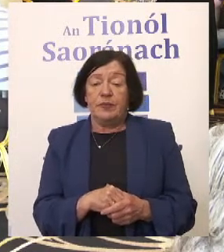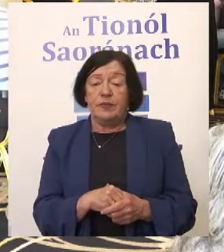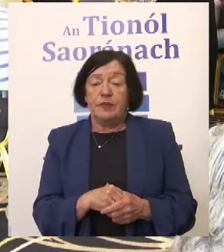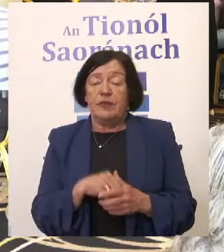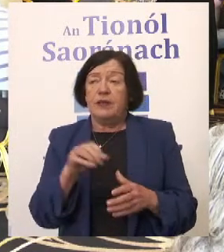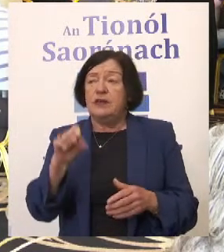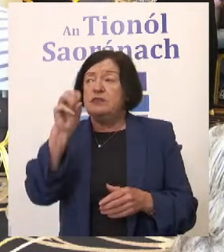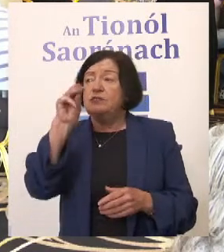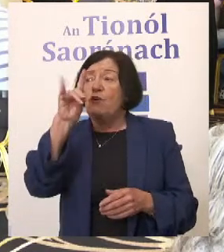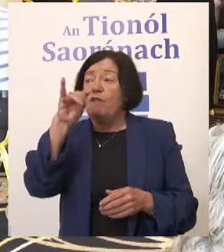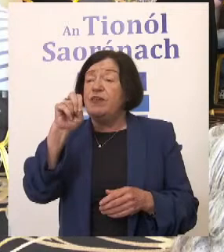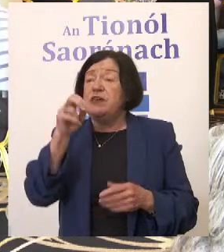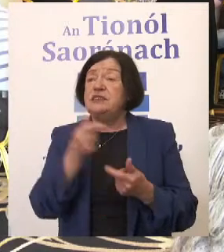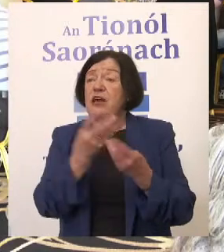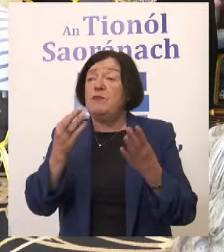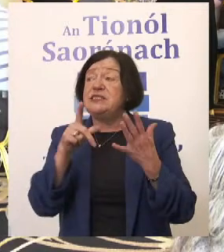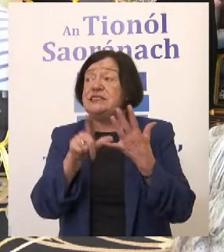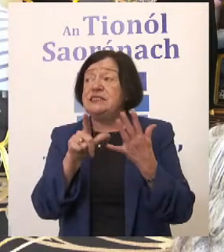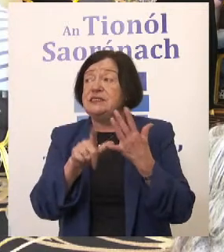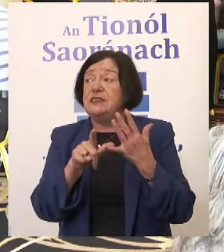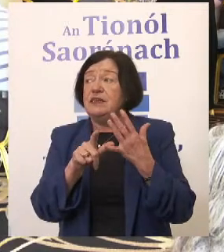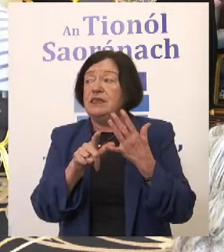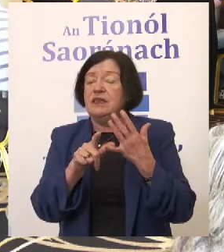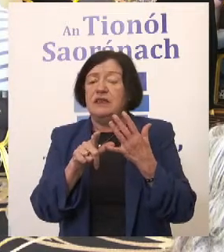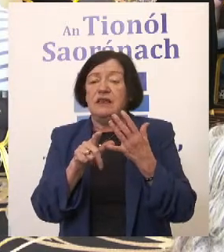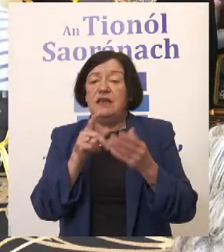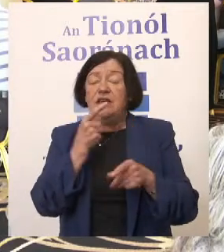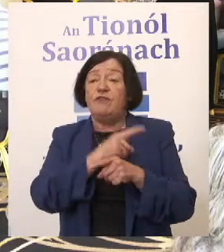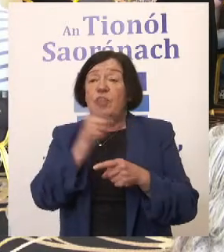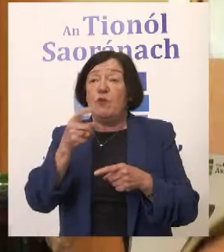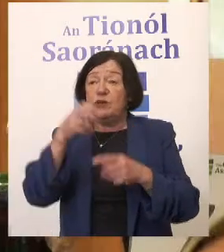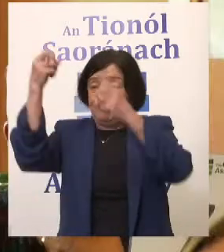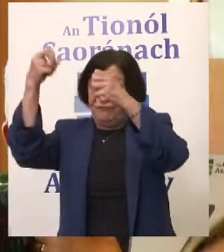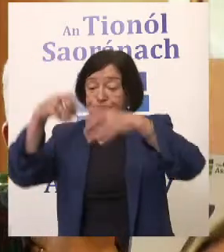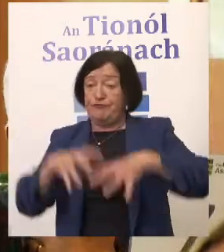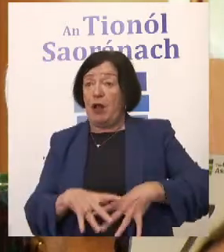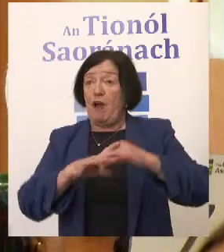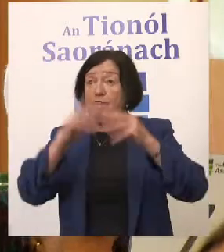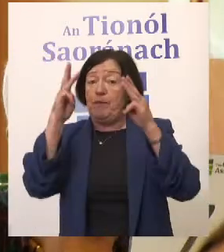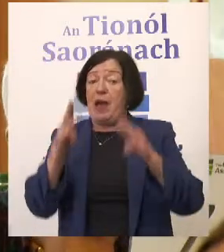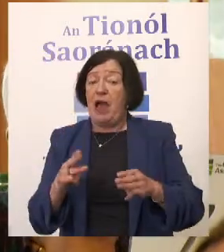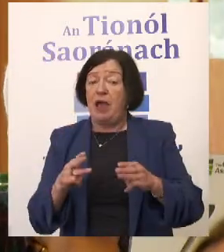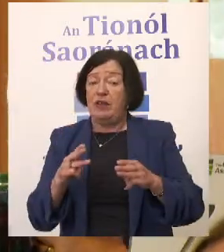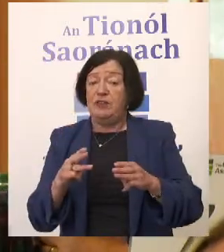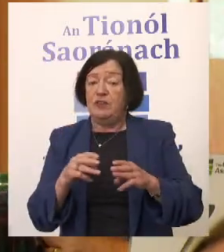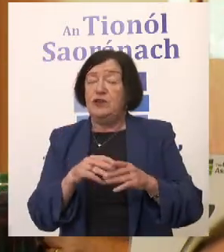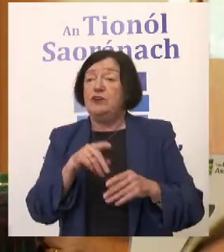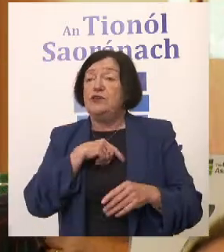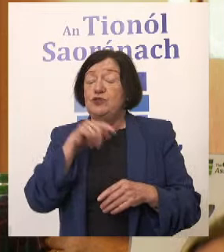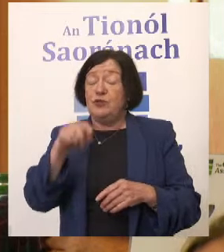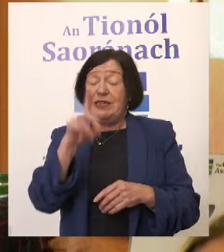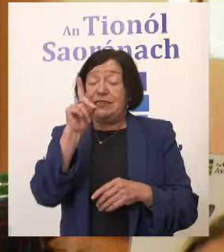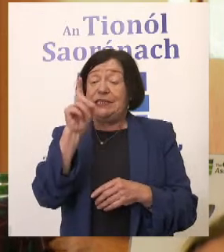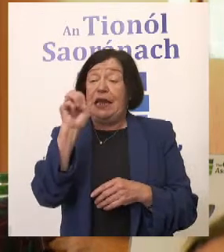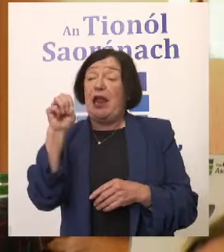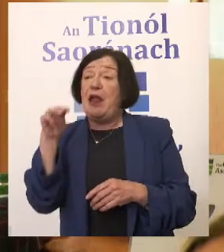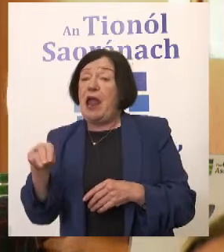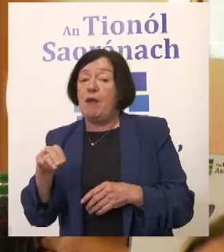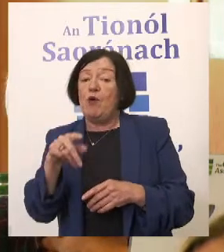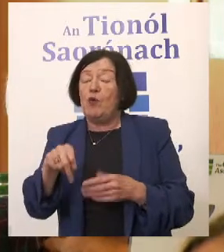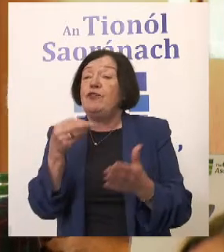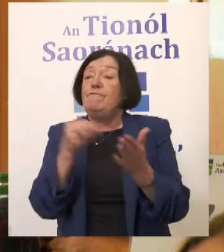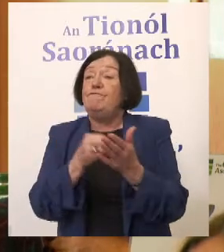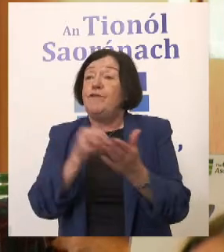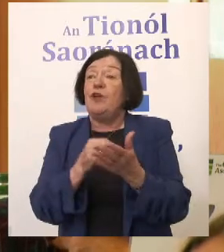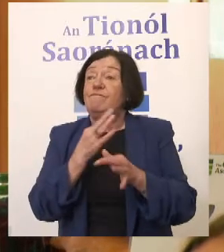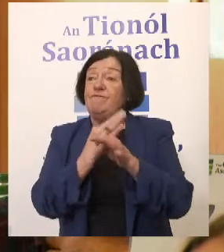Sophie, table 7. If there was a devolution of powers to a directly elected mayor, would the funding